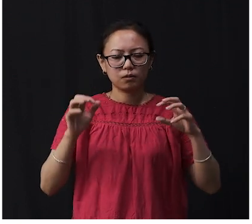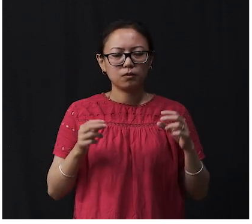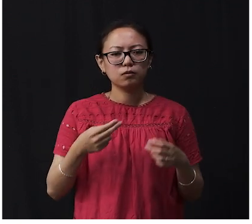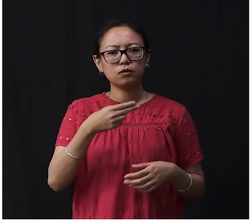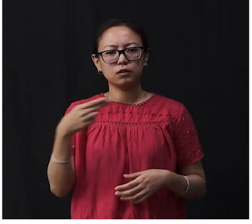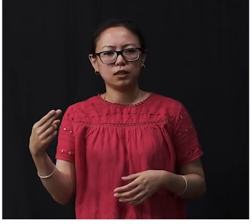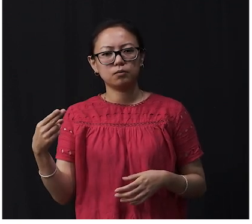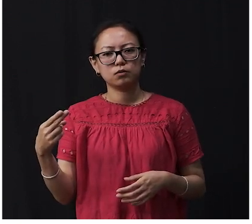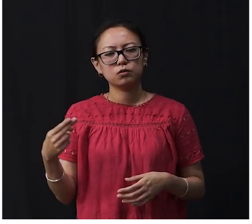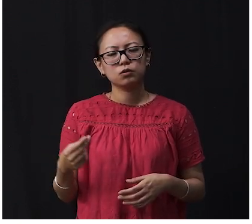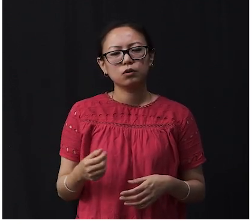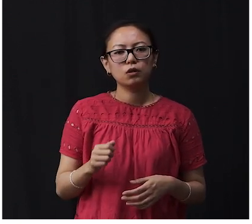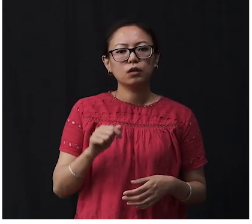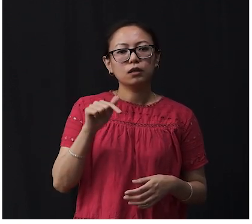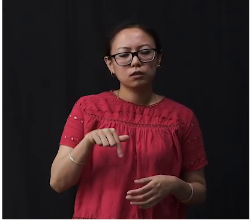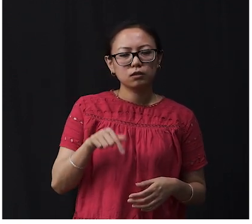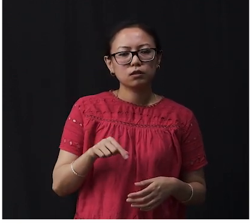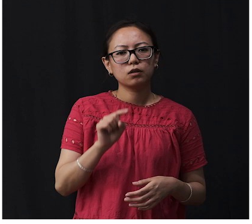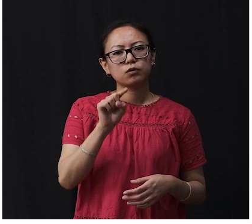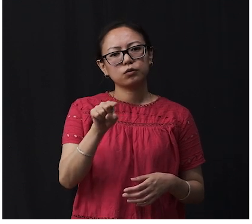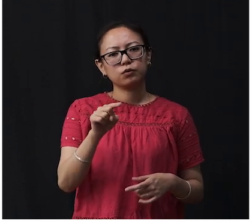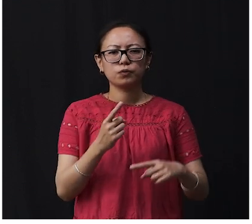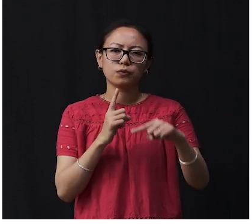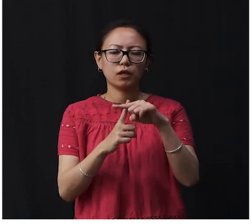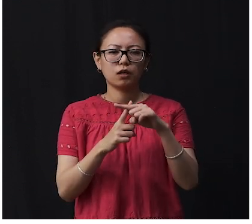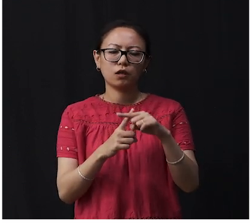animal and you can read it. You